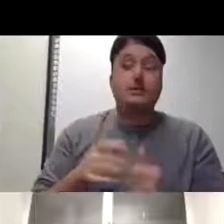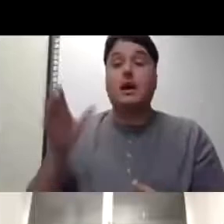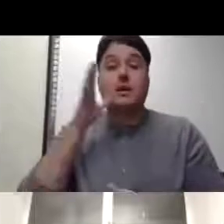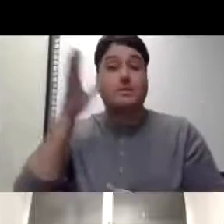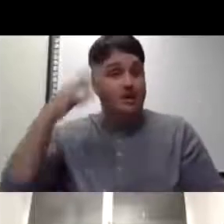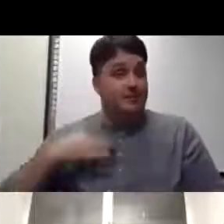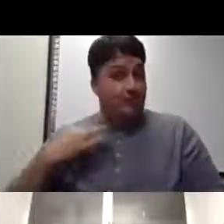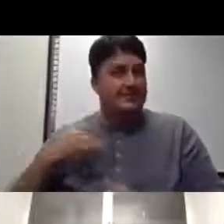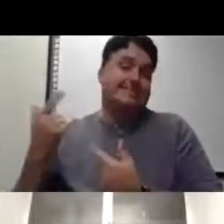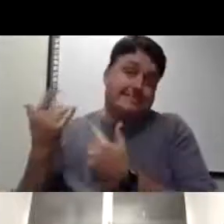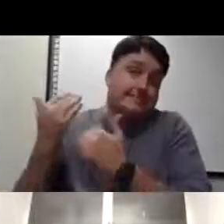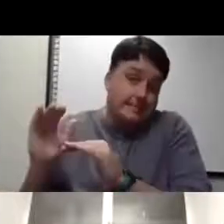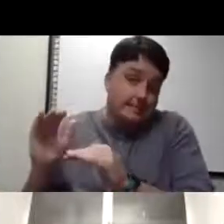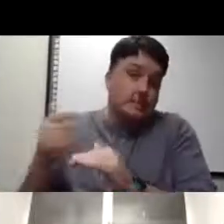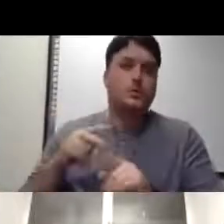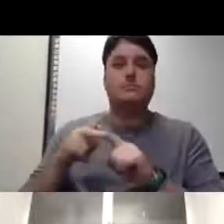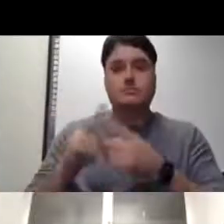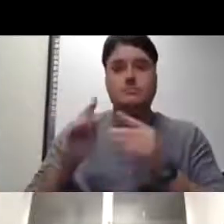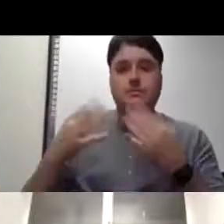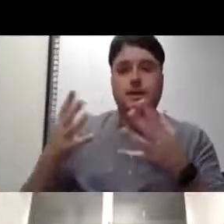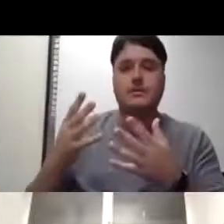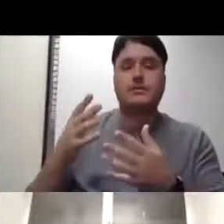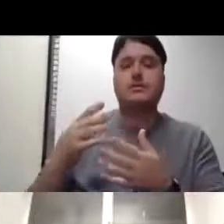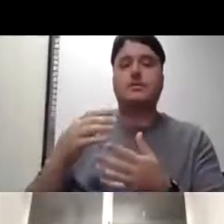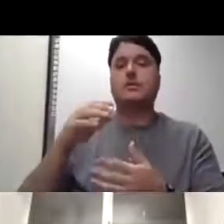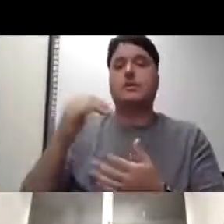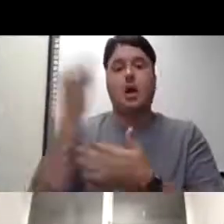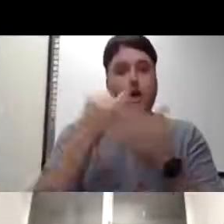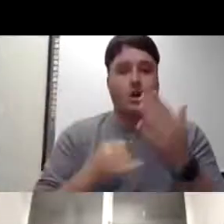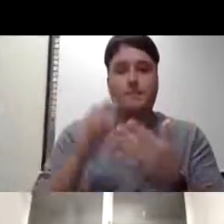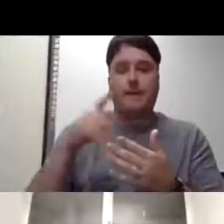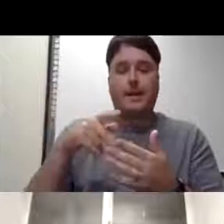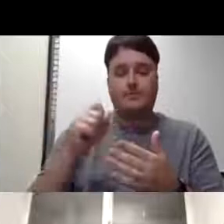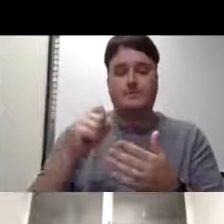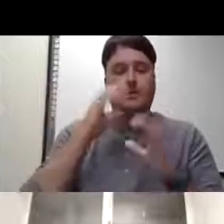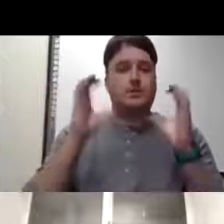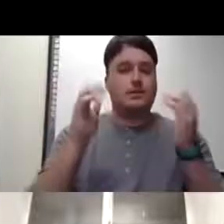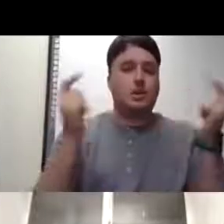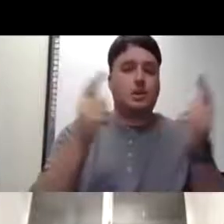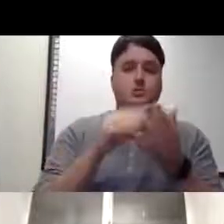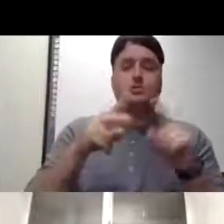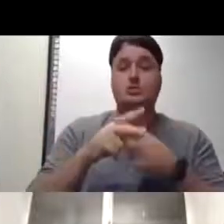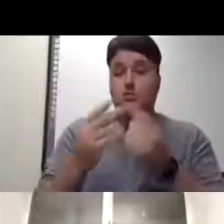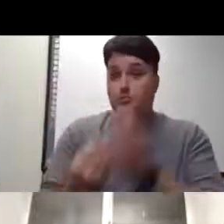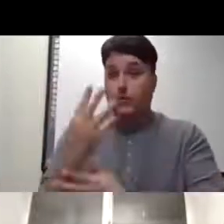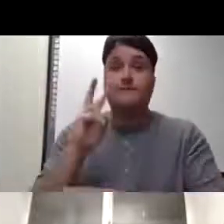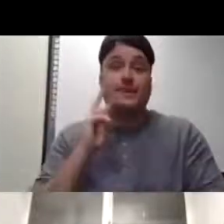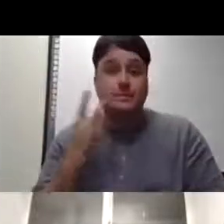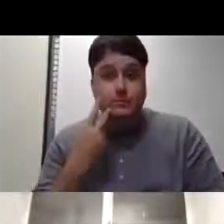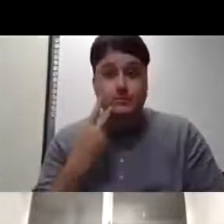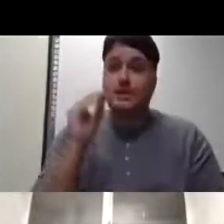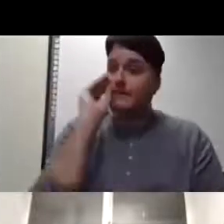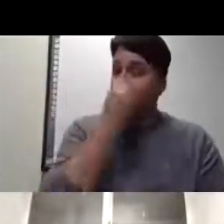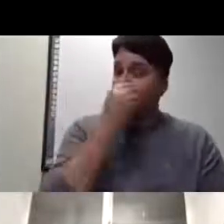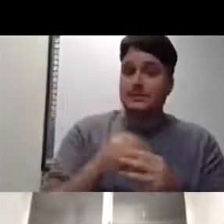albeit limited, we have begun providing art and action to all students, and classes have once again started to grow vegetables and flowers in our garden